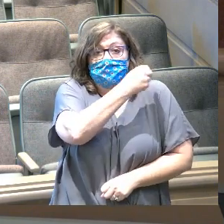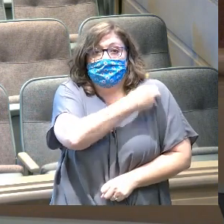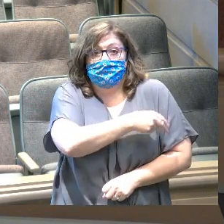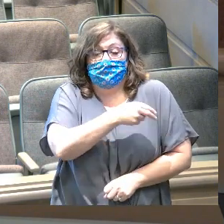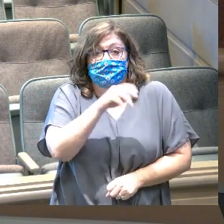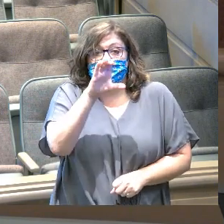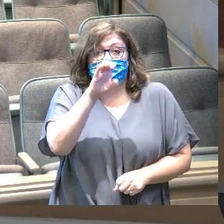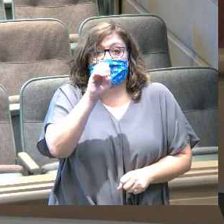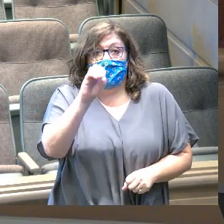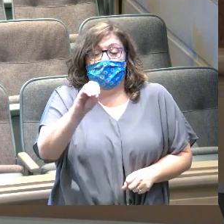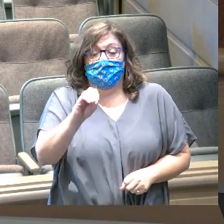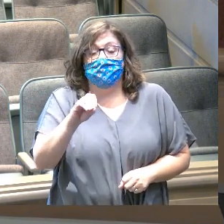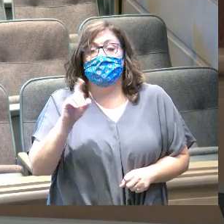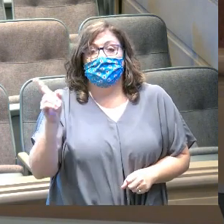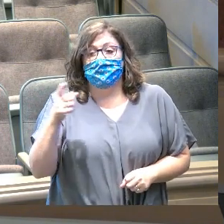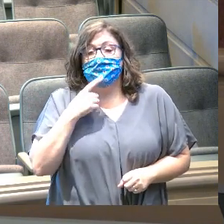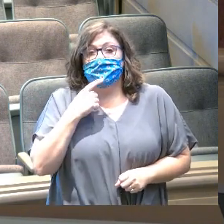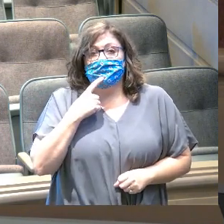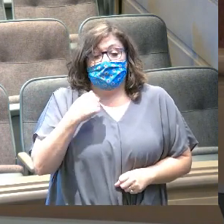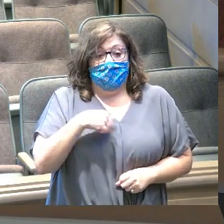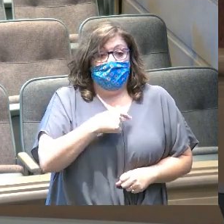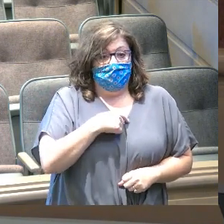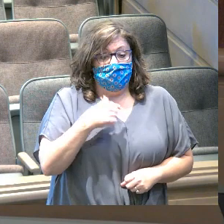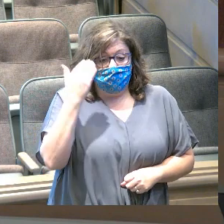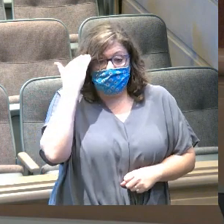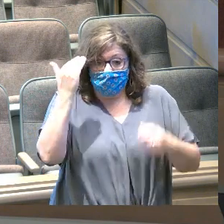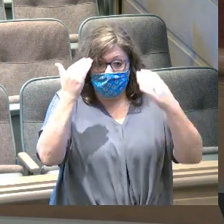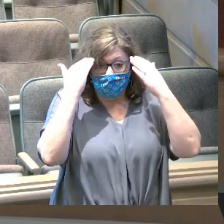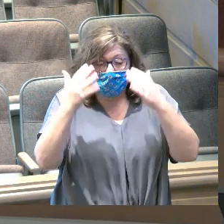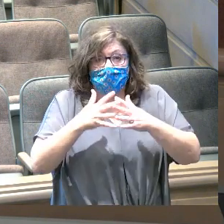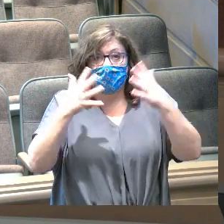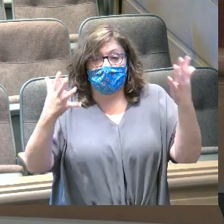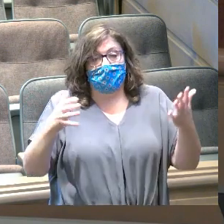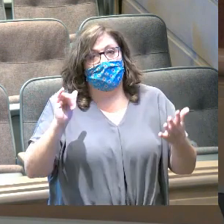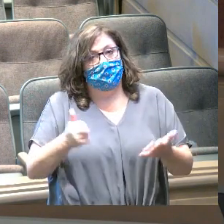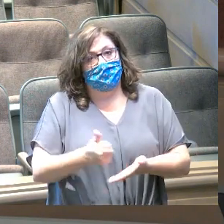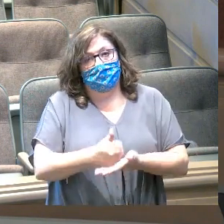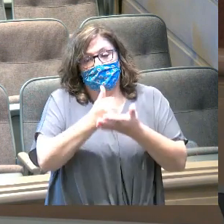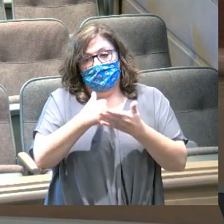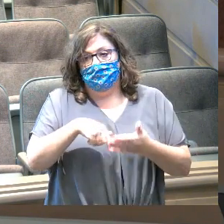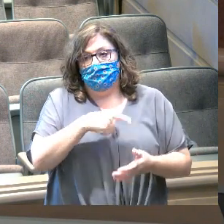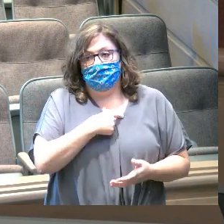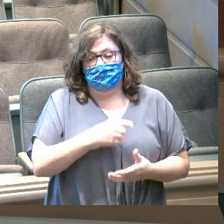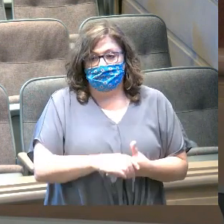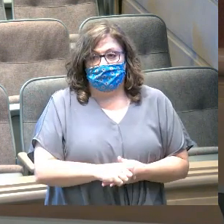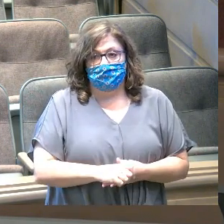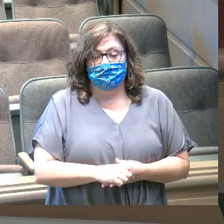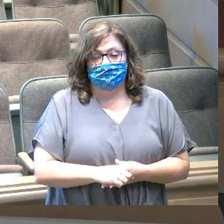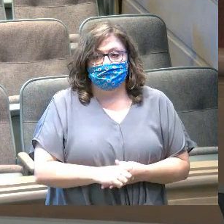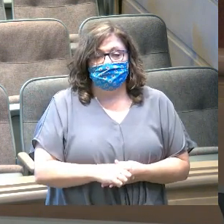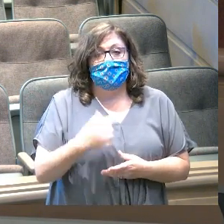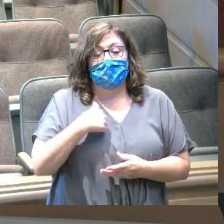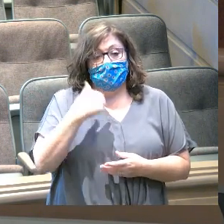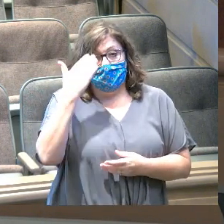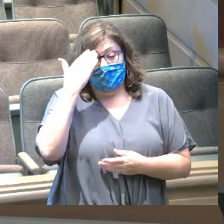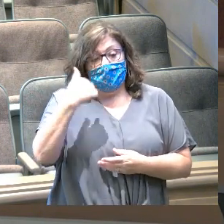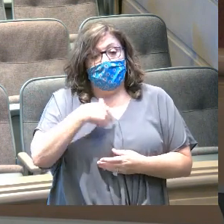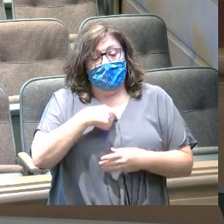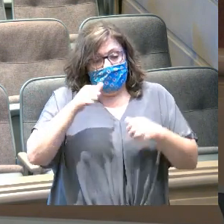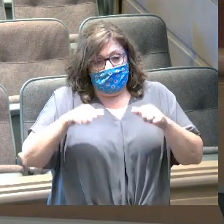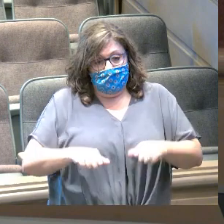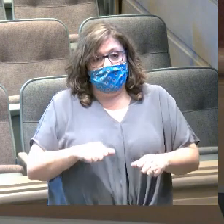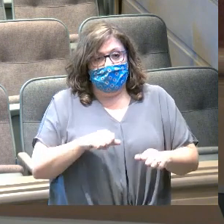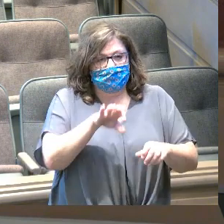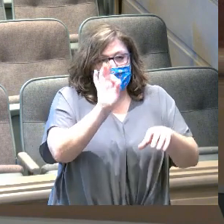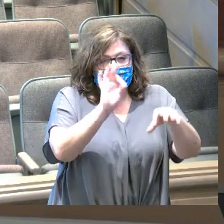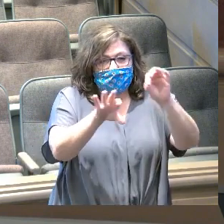tool for healthcare professionals. We know that with the ability to contact trace, rather